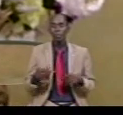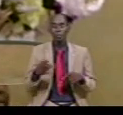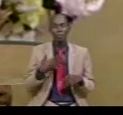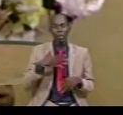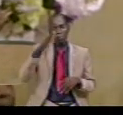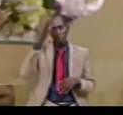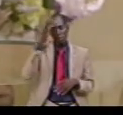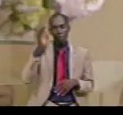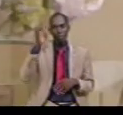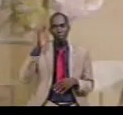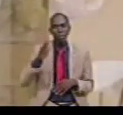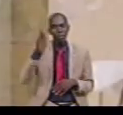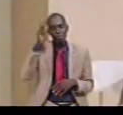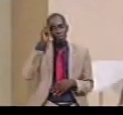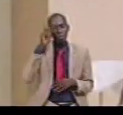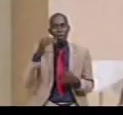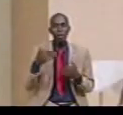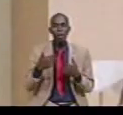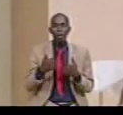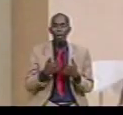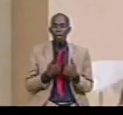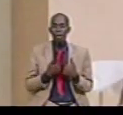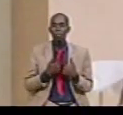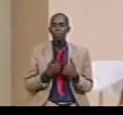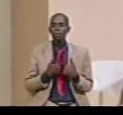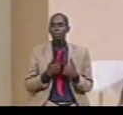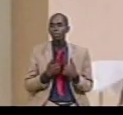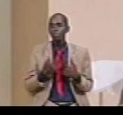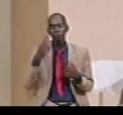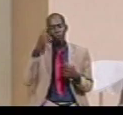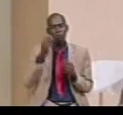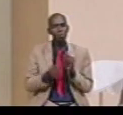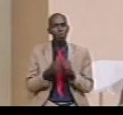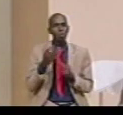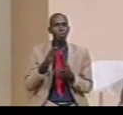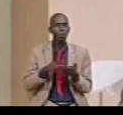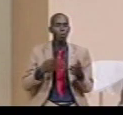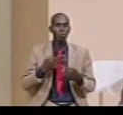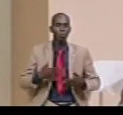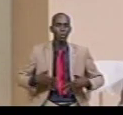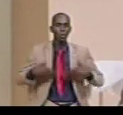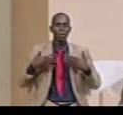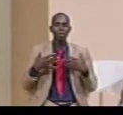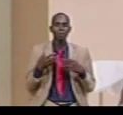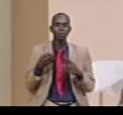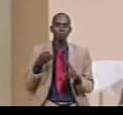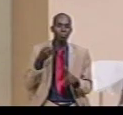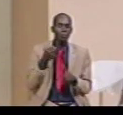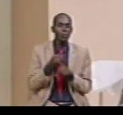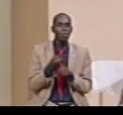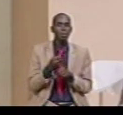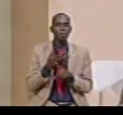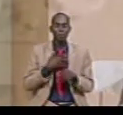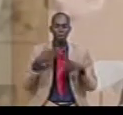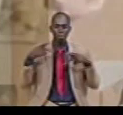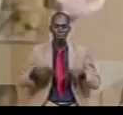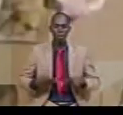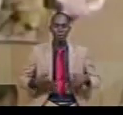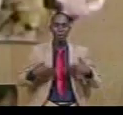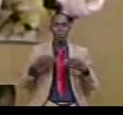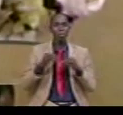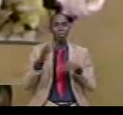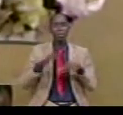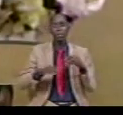Kumuyi, has for the most part of my life impacted my personal life more than anyone